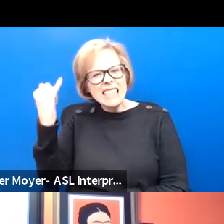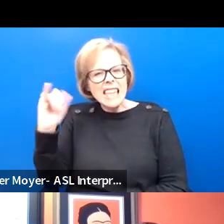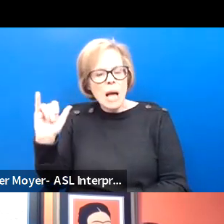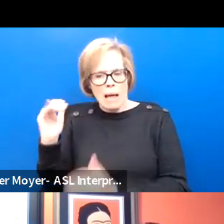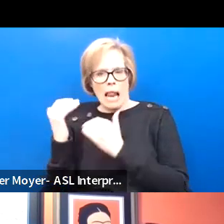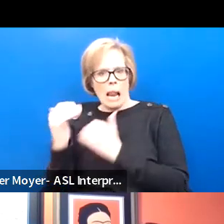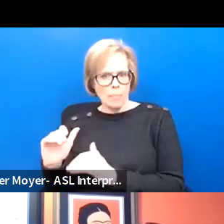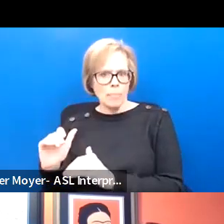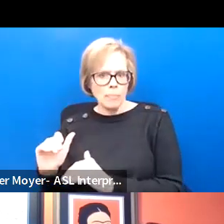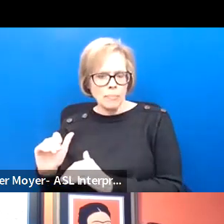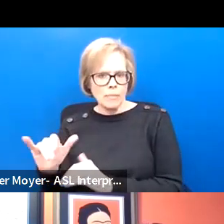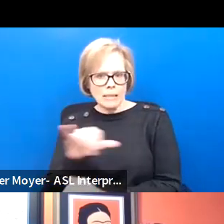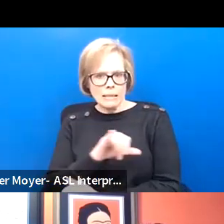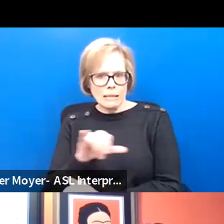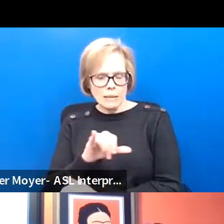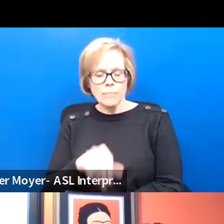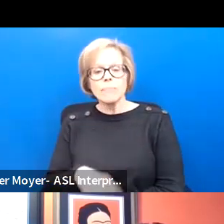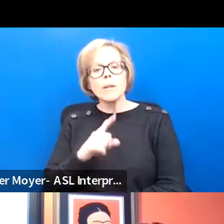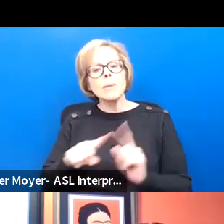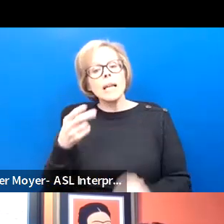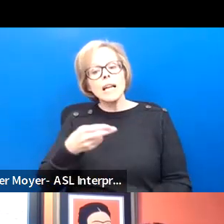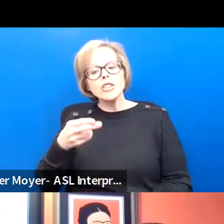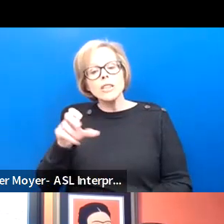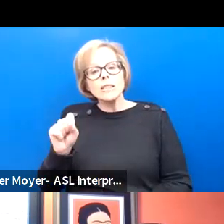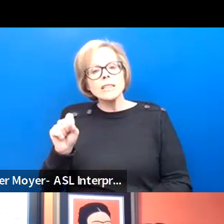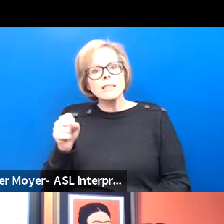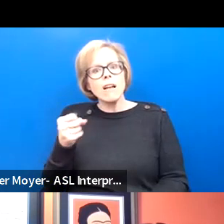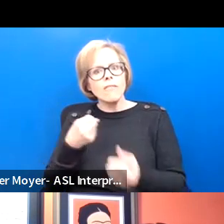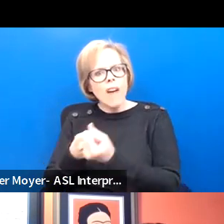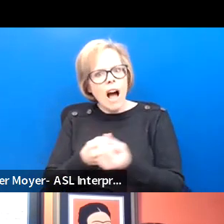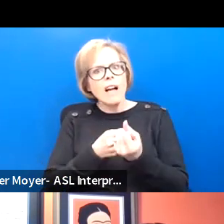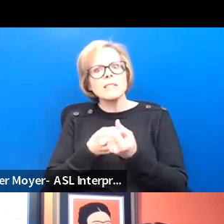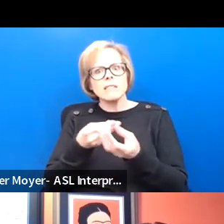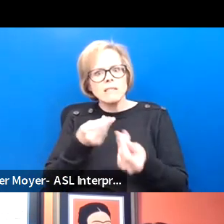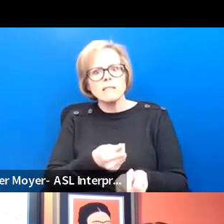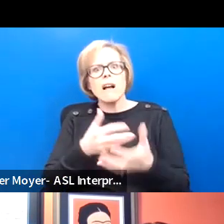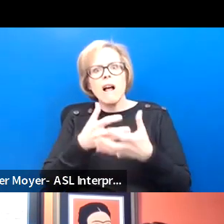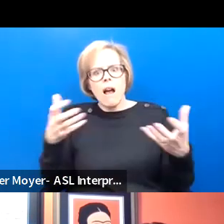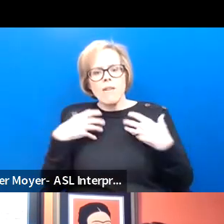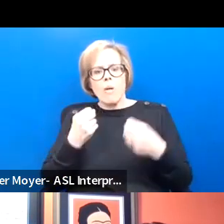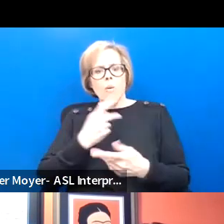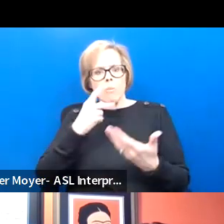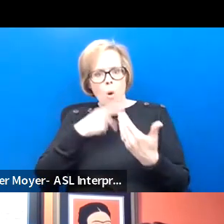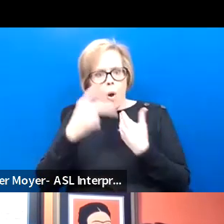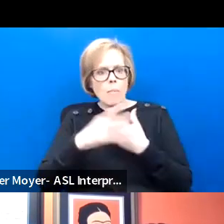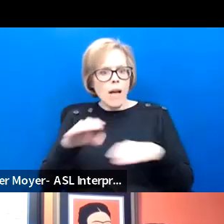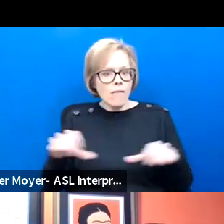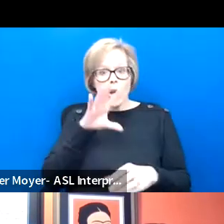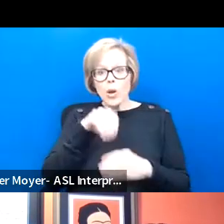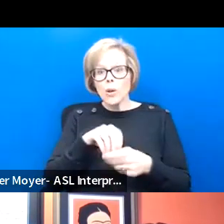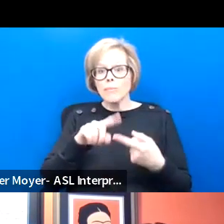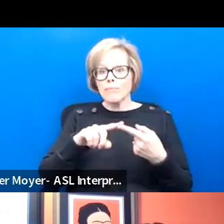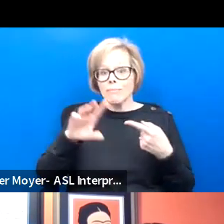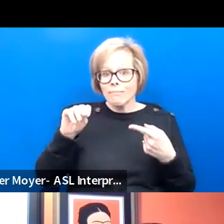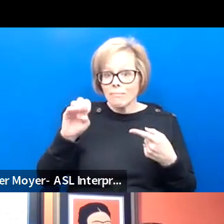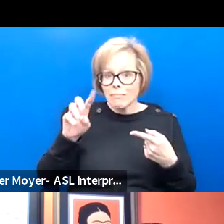limited. But HHS funds a lot of health programs and activities. And so this includes Medicare